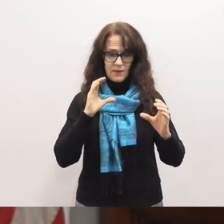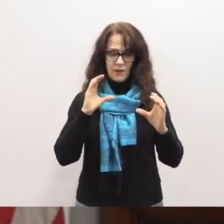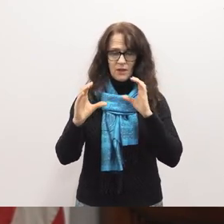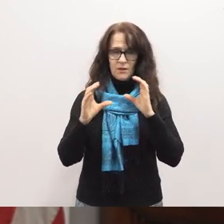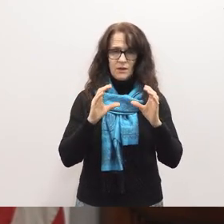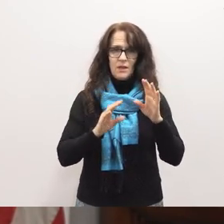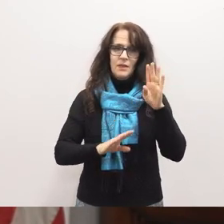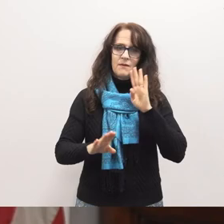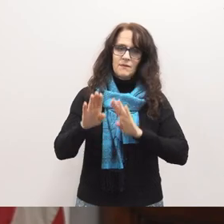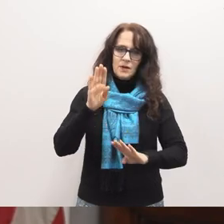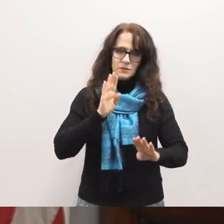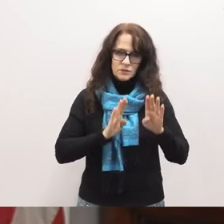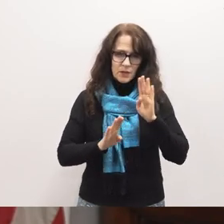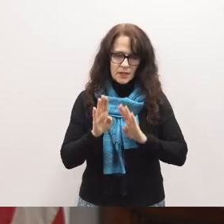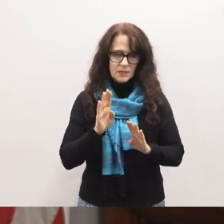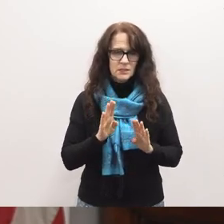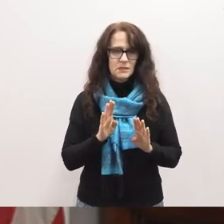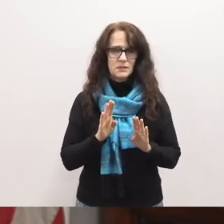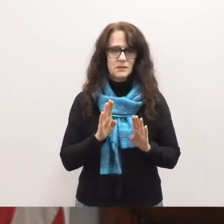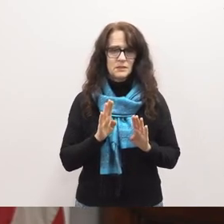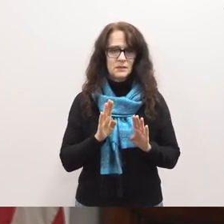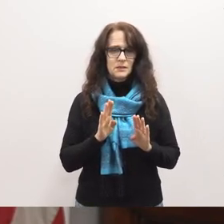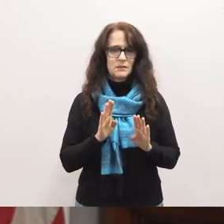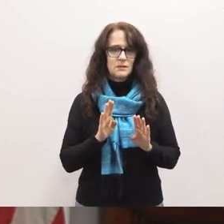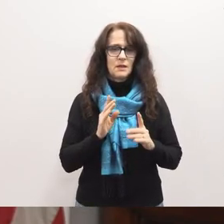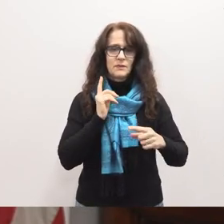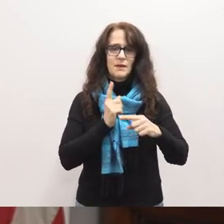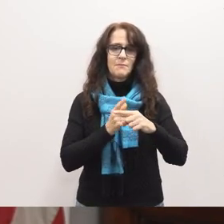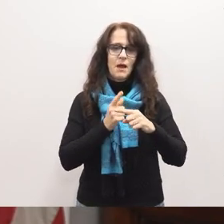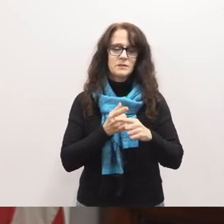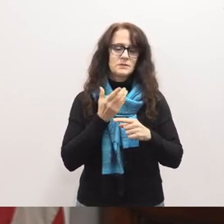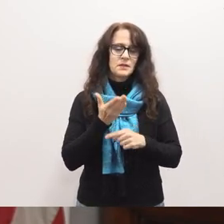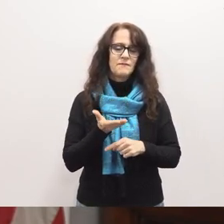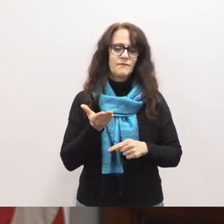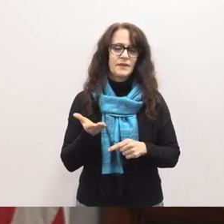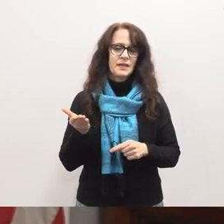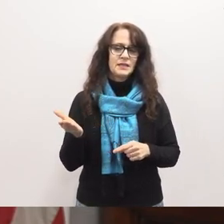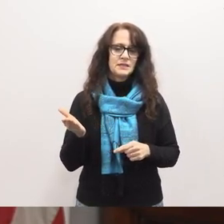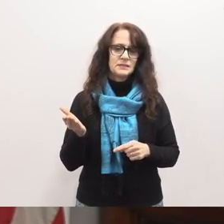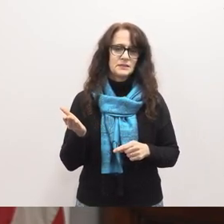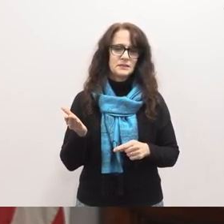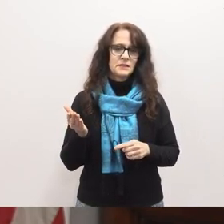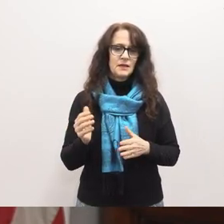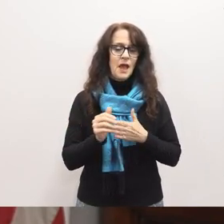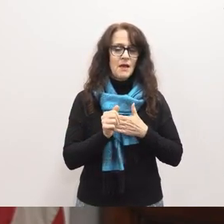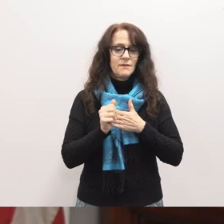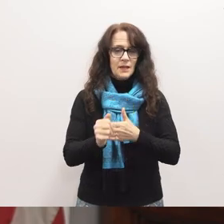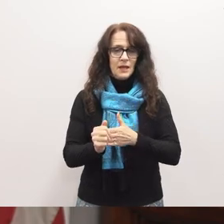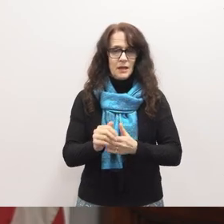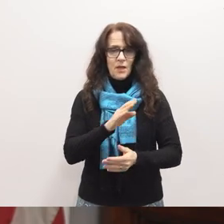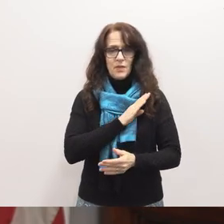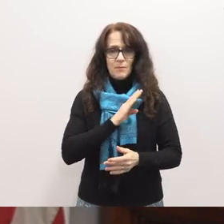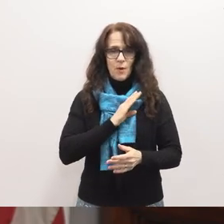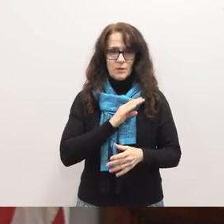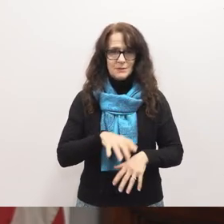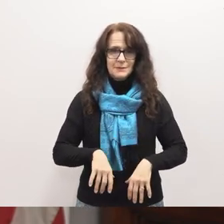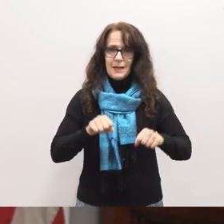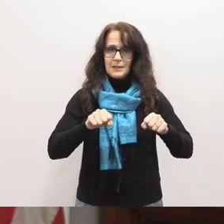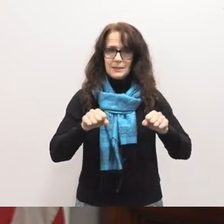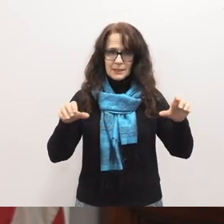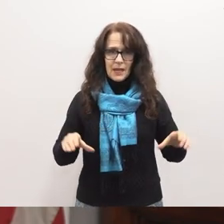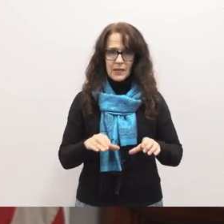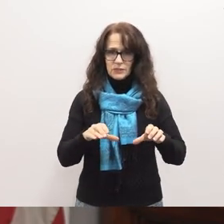of the frustrations, and of the positive things have led to our board taking action.